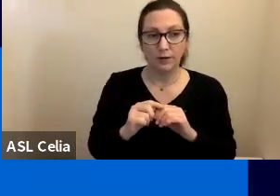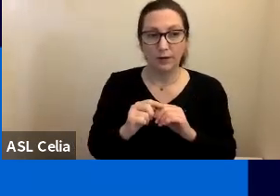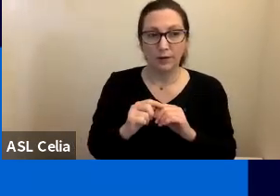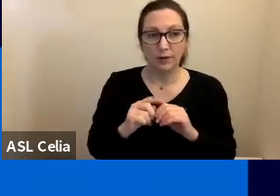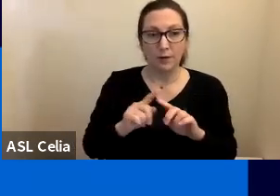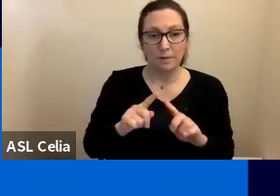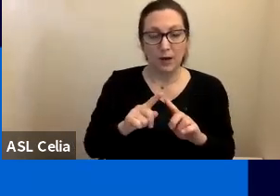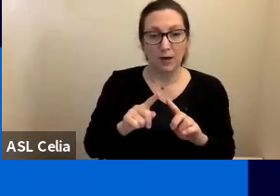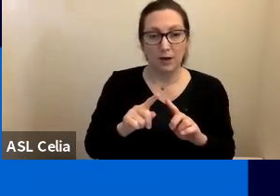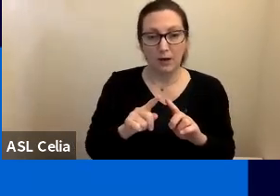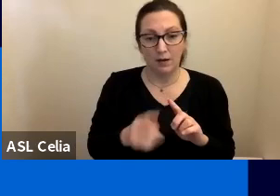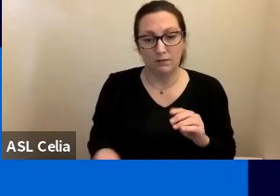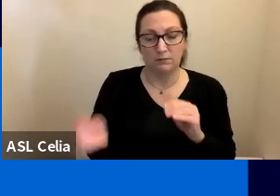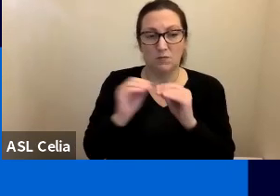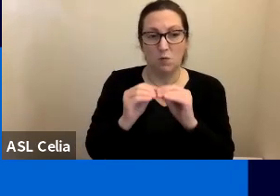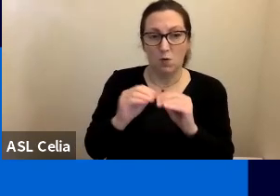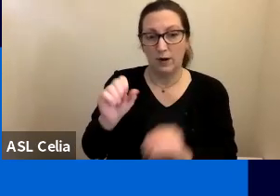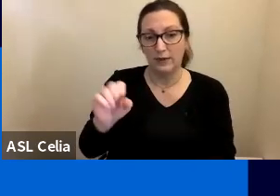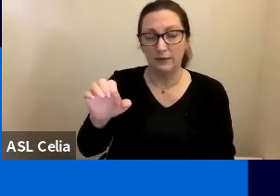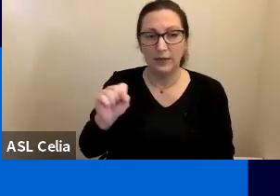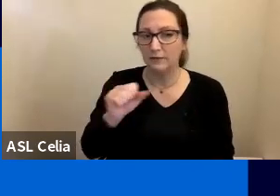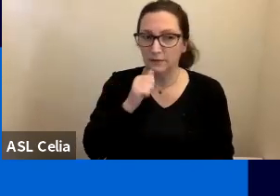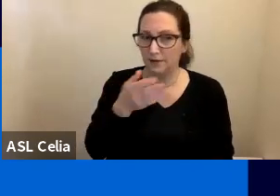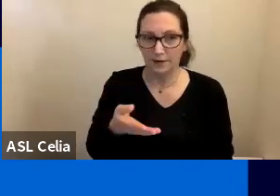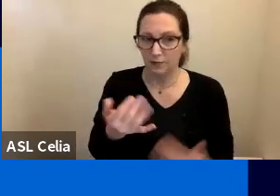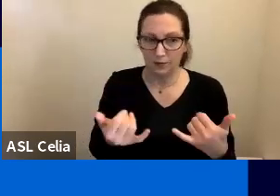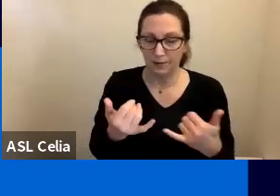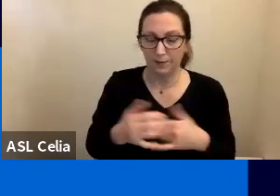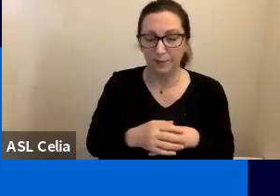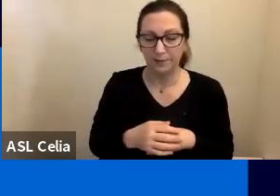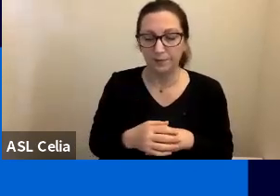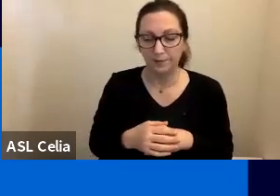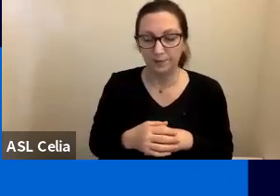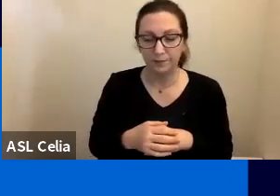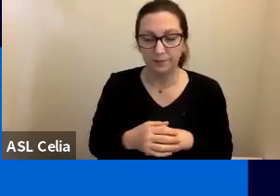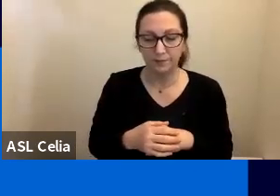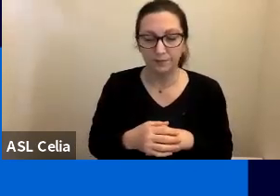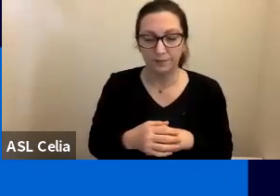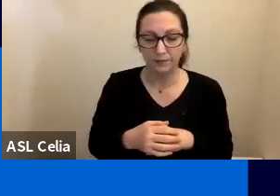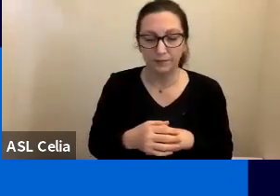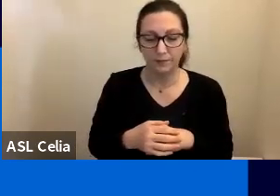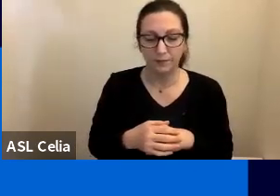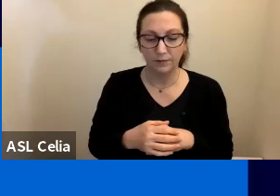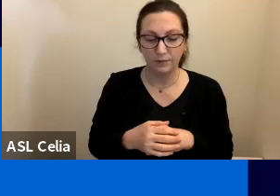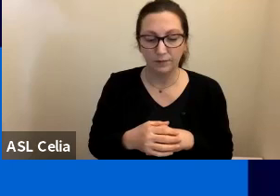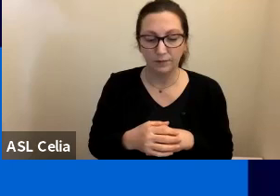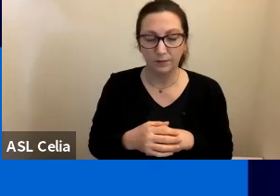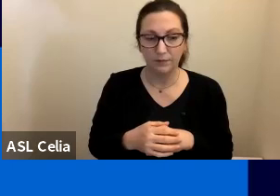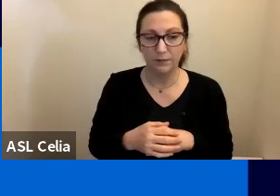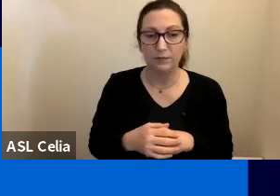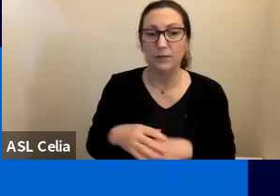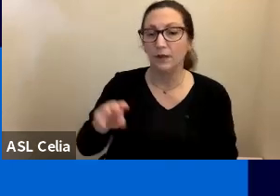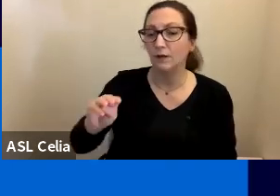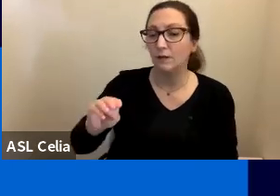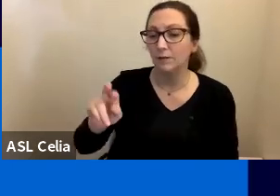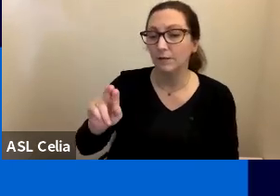the additional socioeconomic data is in this deck tonight. All right. And then the